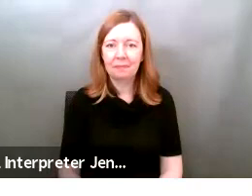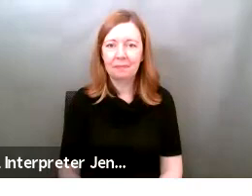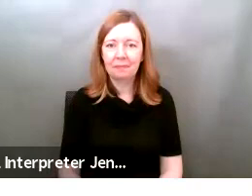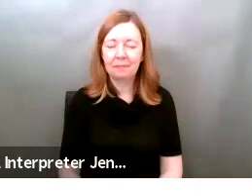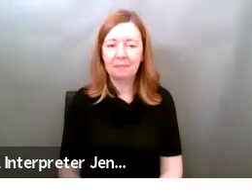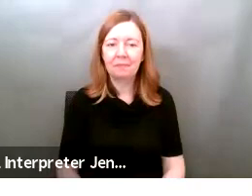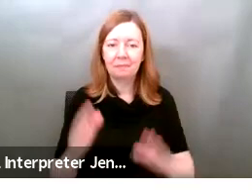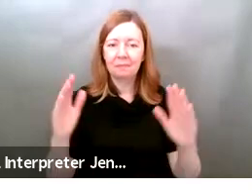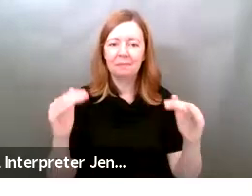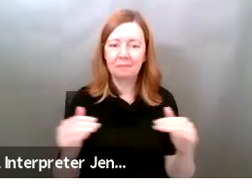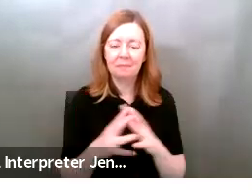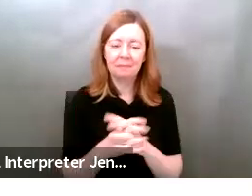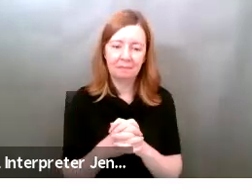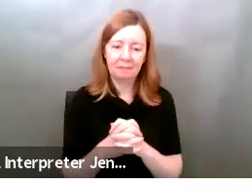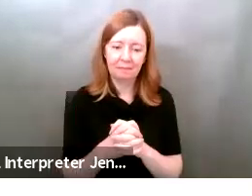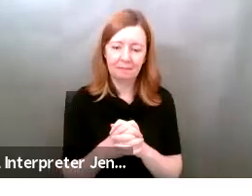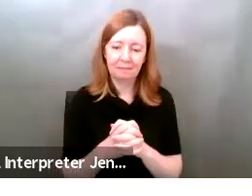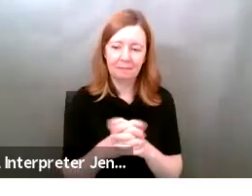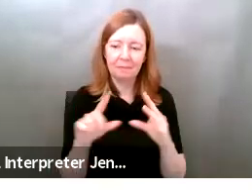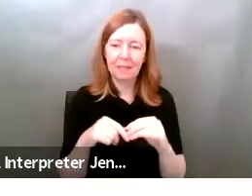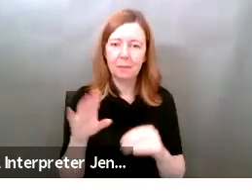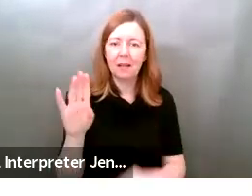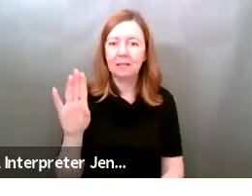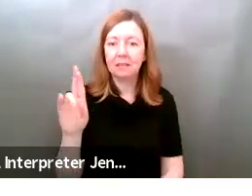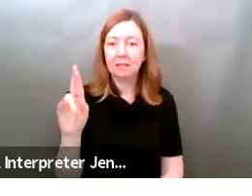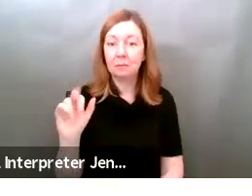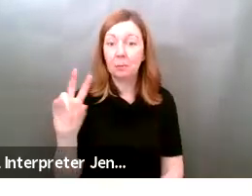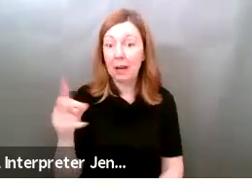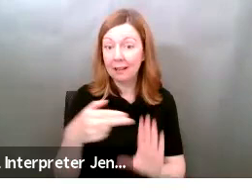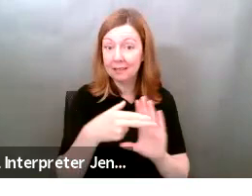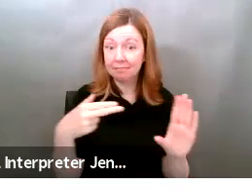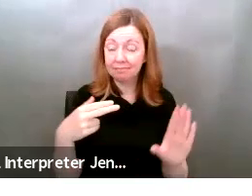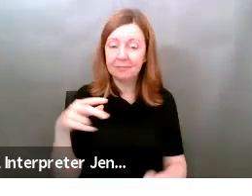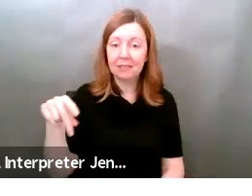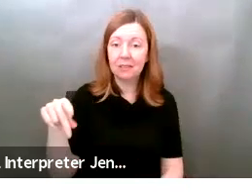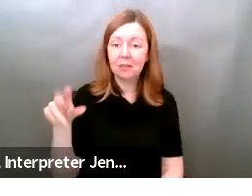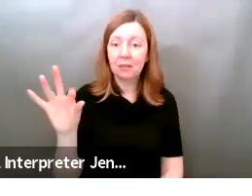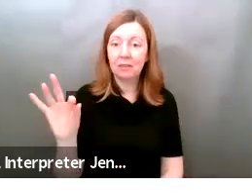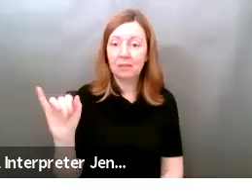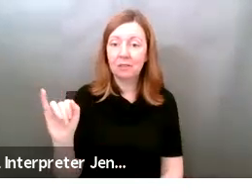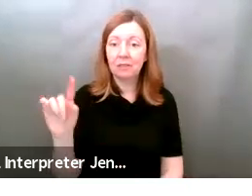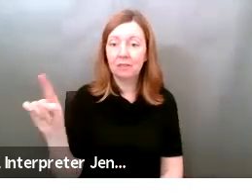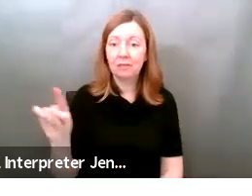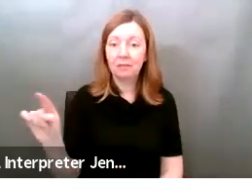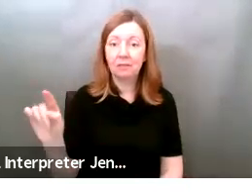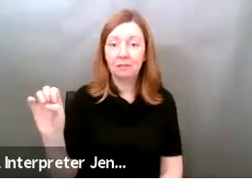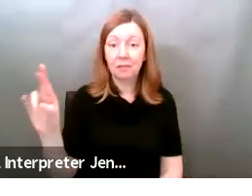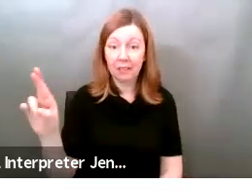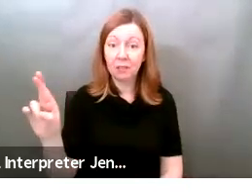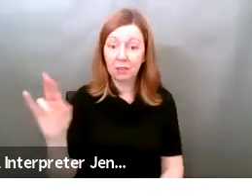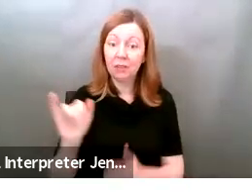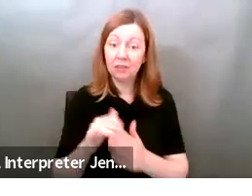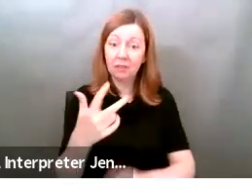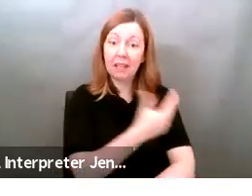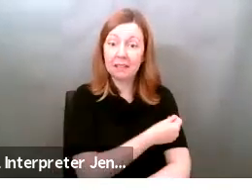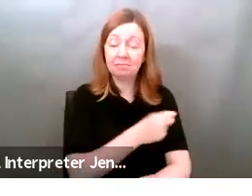And then another question is about the brand. So I think we know that Pfizer is the vaccine right now that's approved